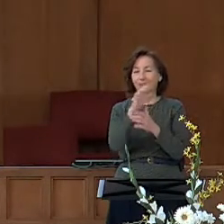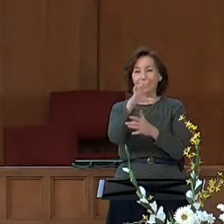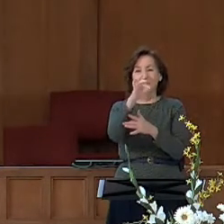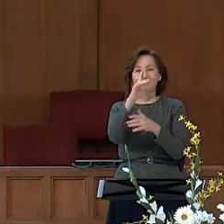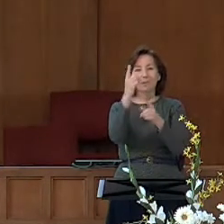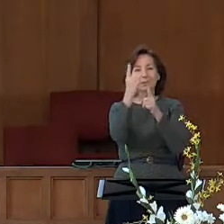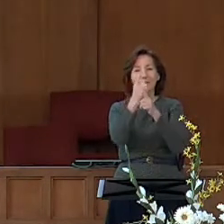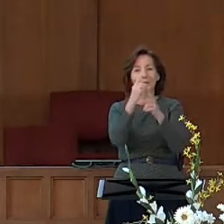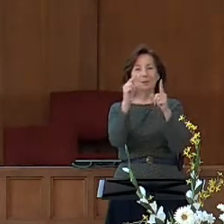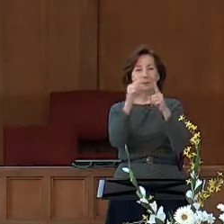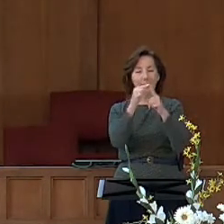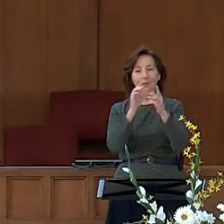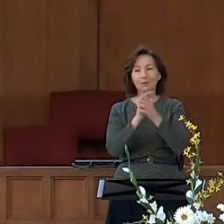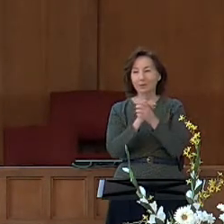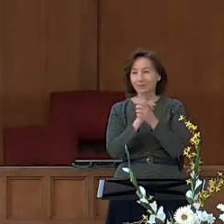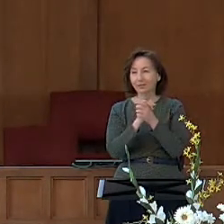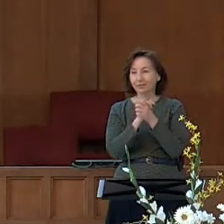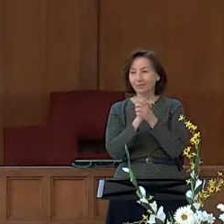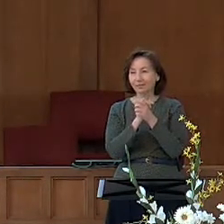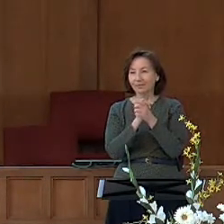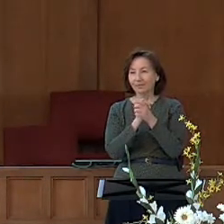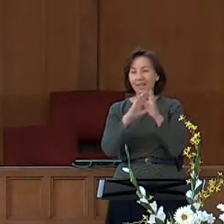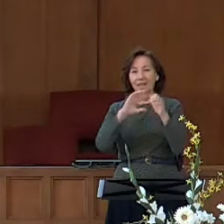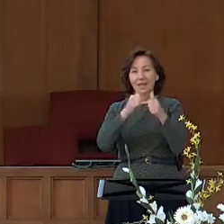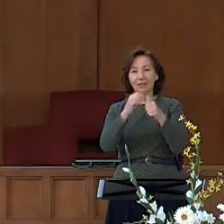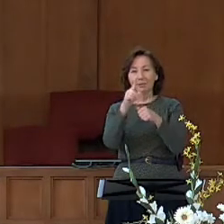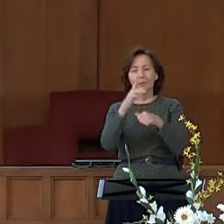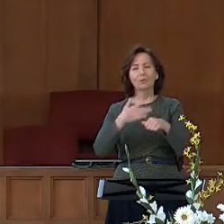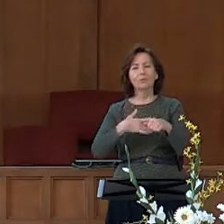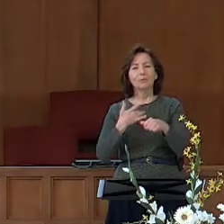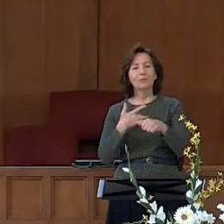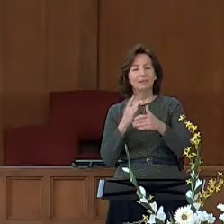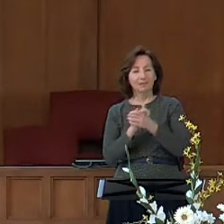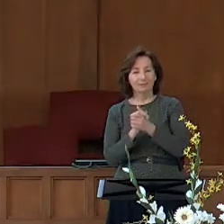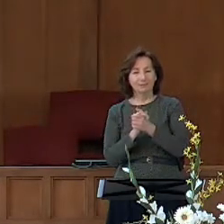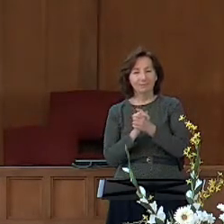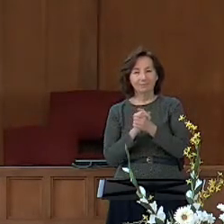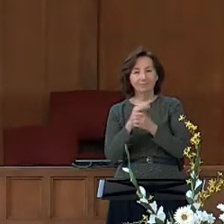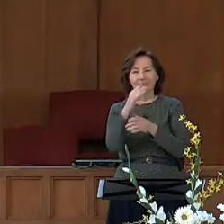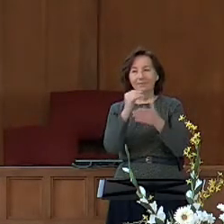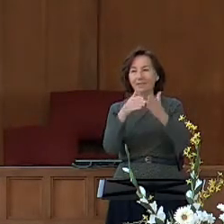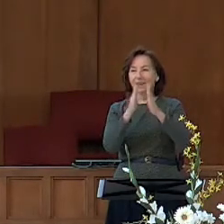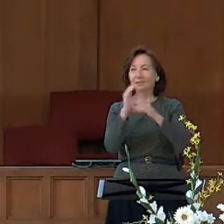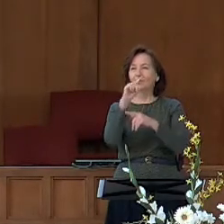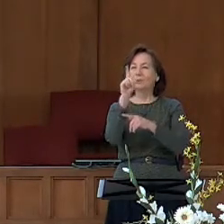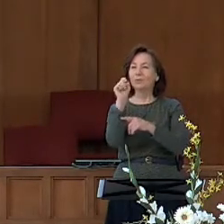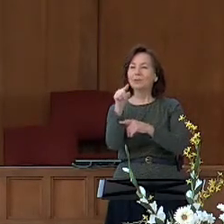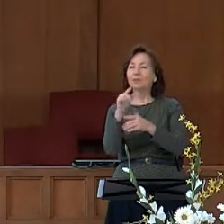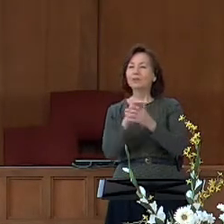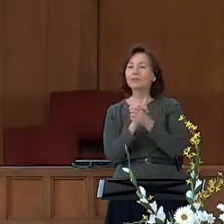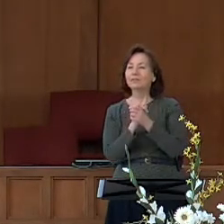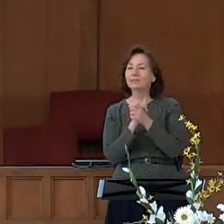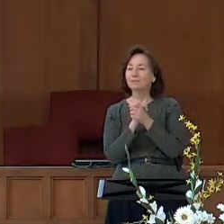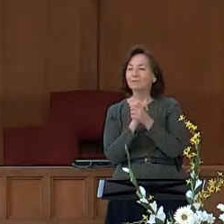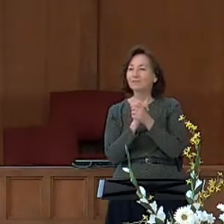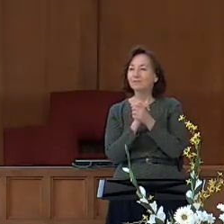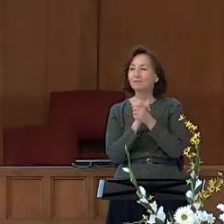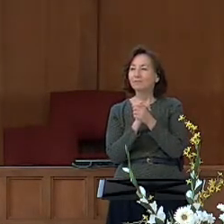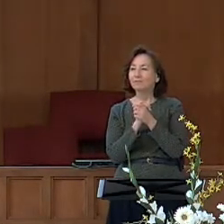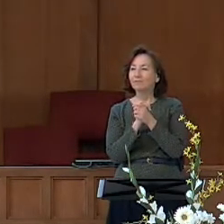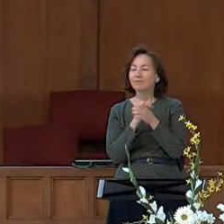right words for how you're feeling and ask the questions. Ask